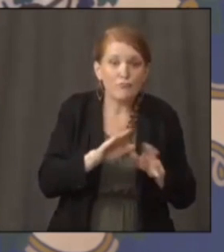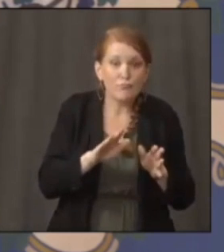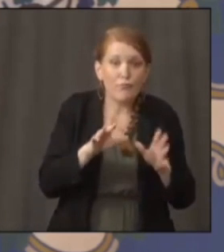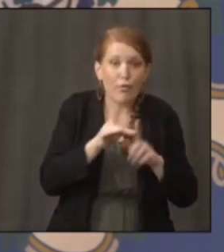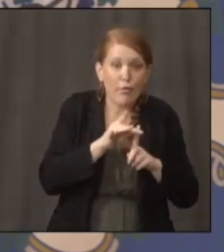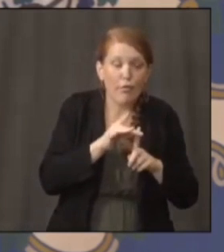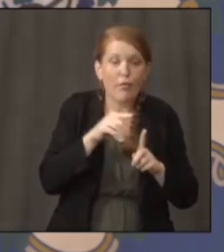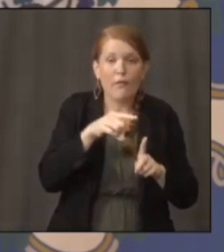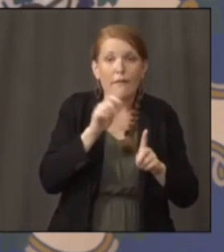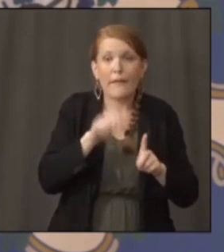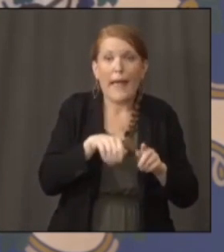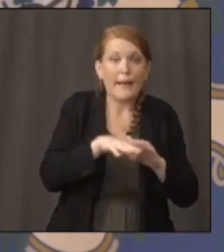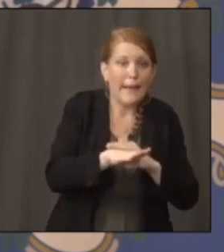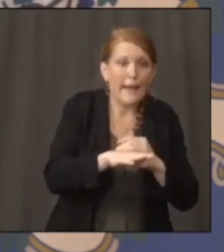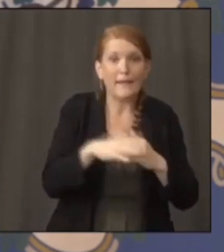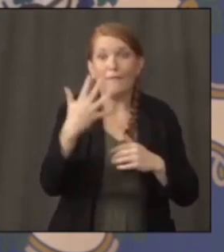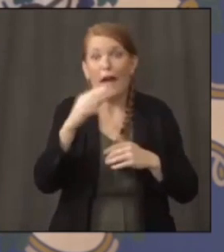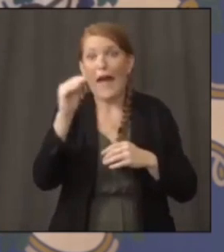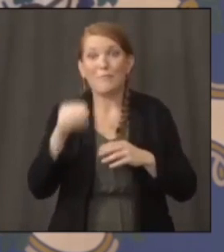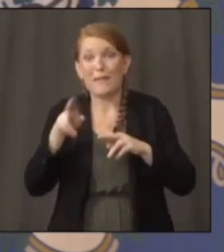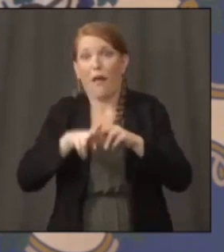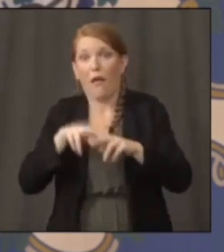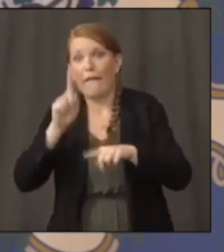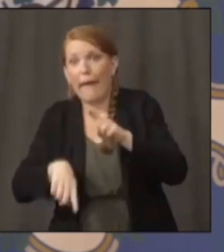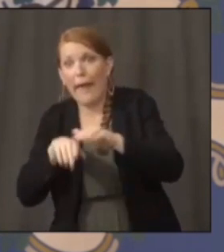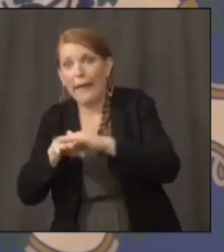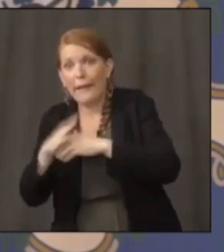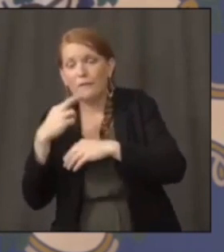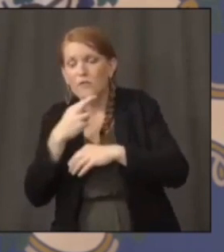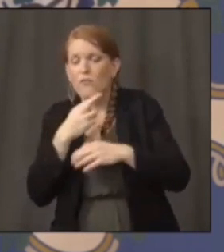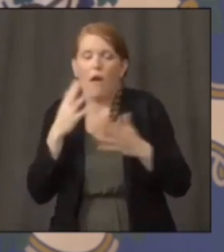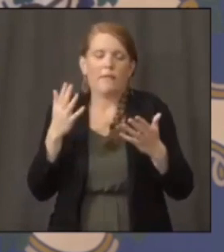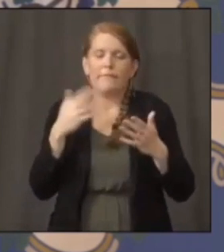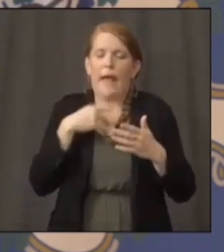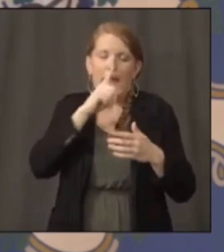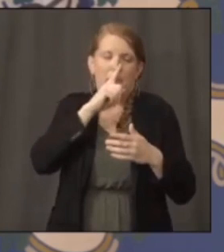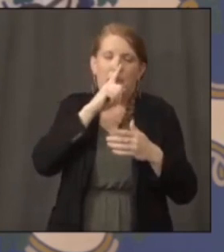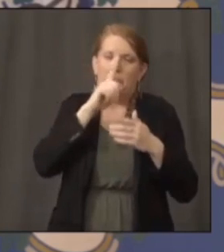yet. But right now I think our instincts have been good and people understand where we're headed.